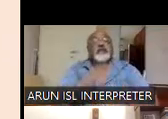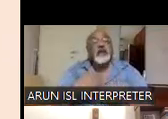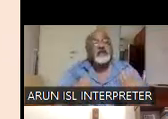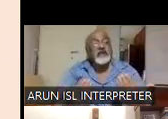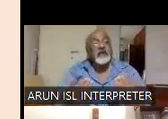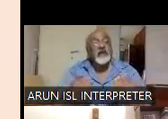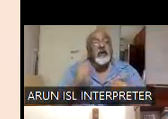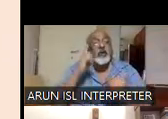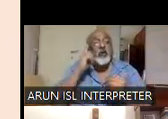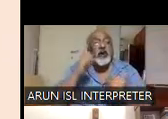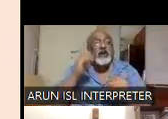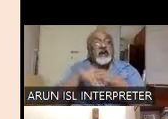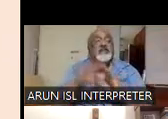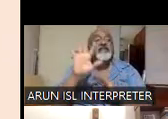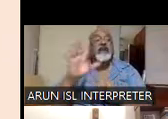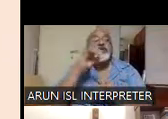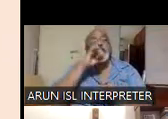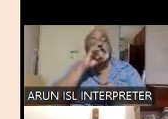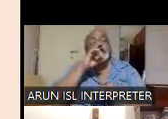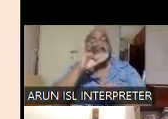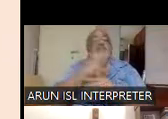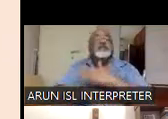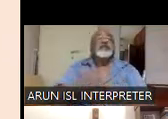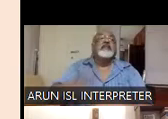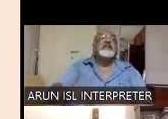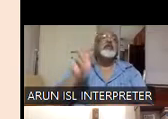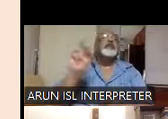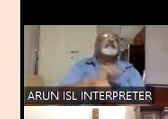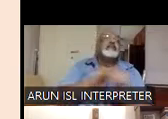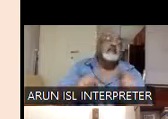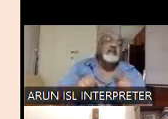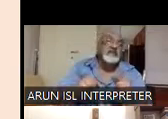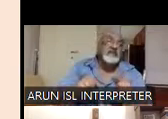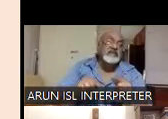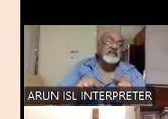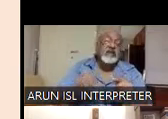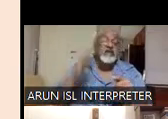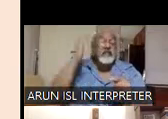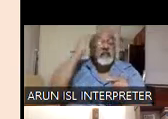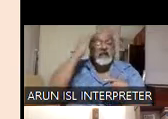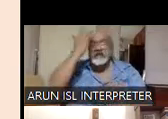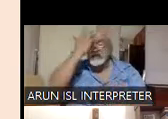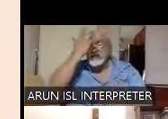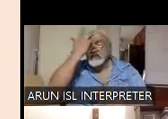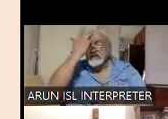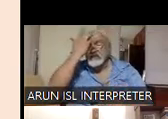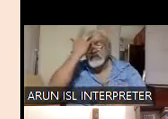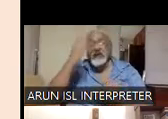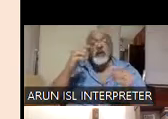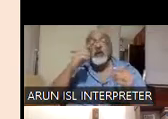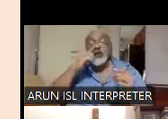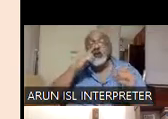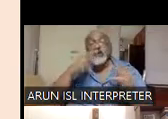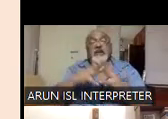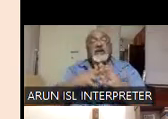in every 5 women has a disability. And mental illness is a category where women with disabilities far exceed.